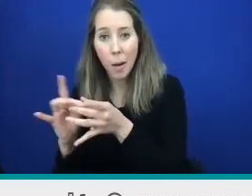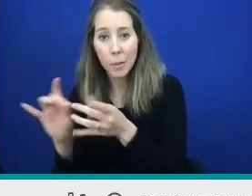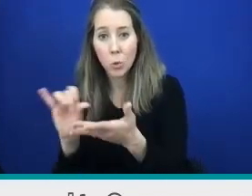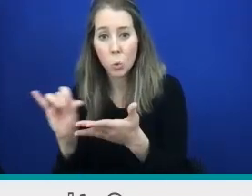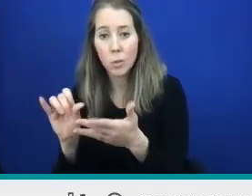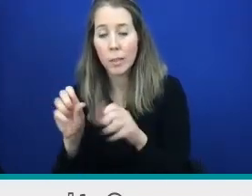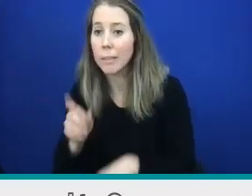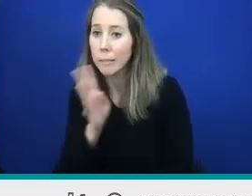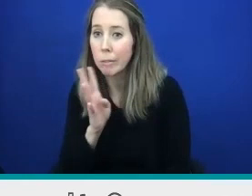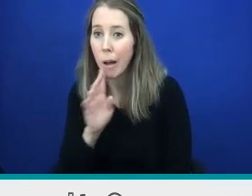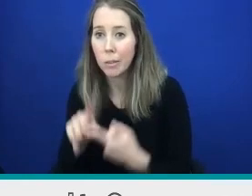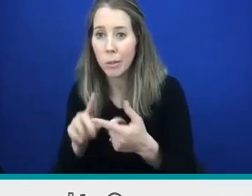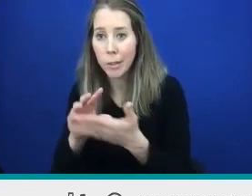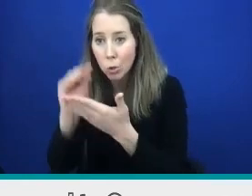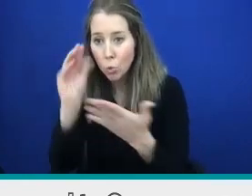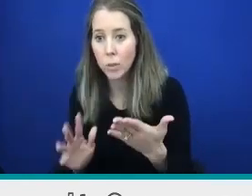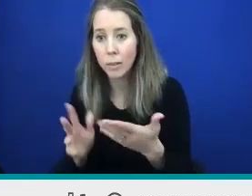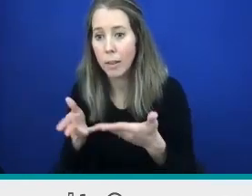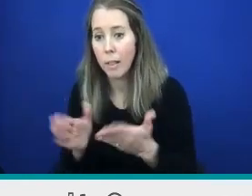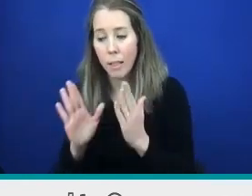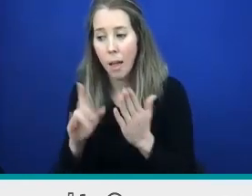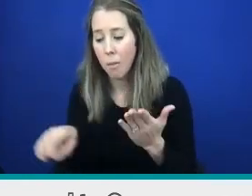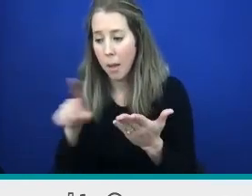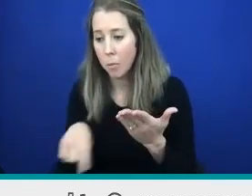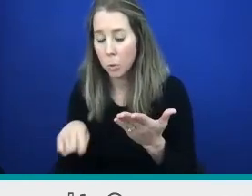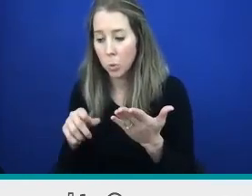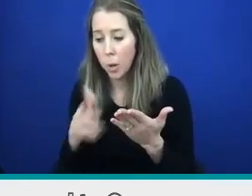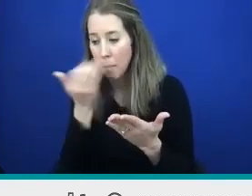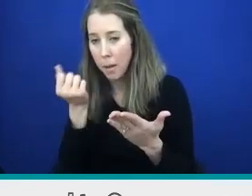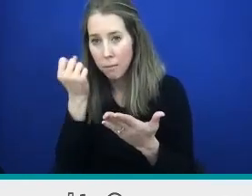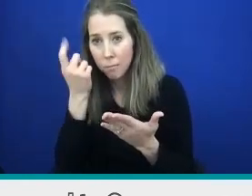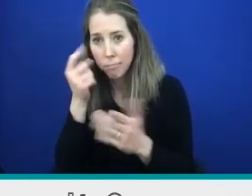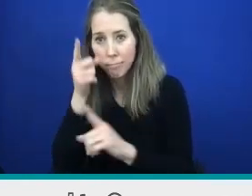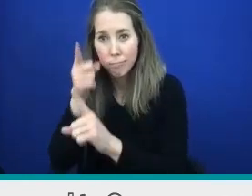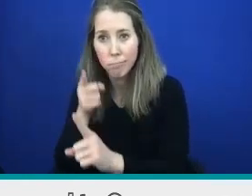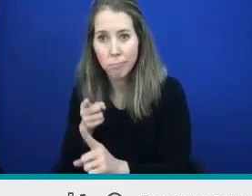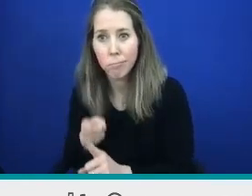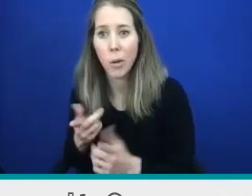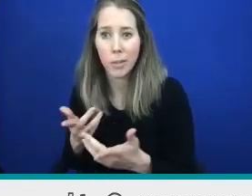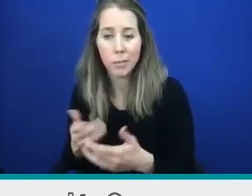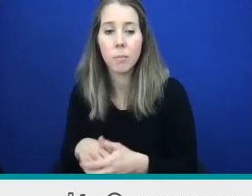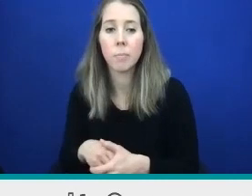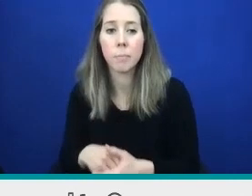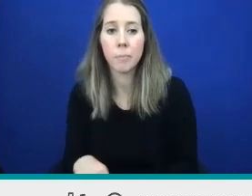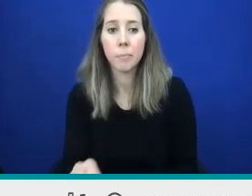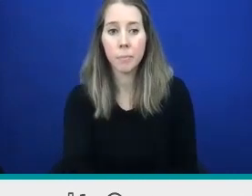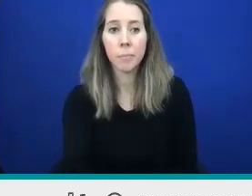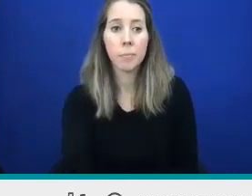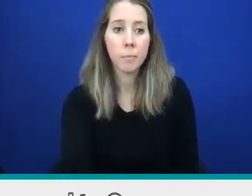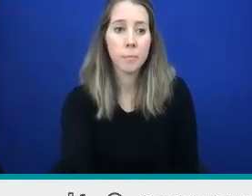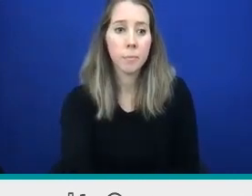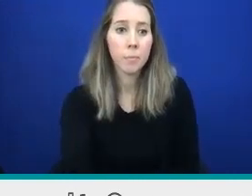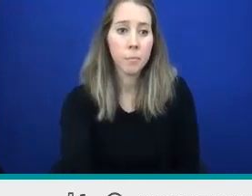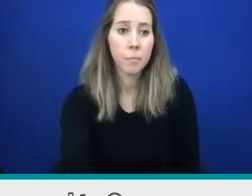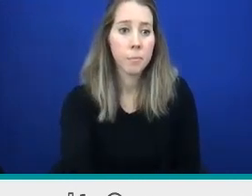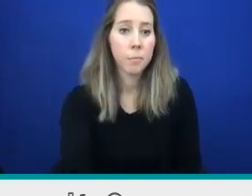just kind of talk to the students and allow them to better kind of understand the point that you're wanting to get across. One of the most